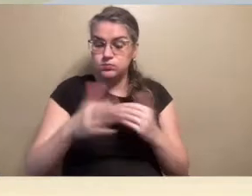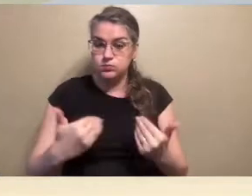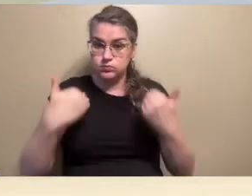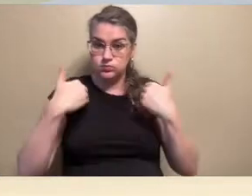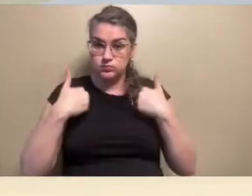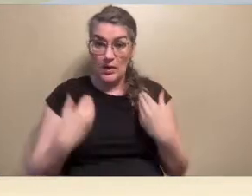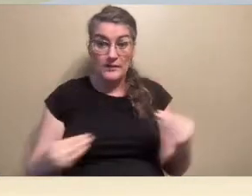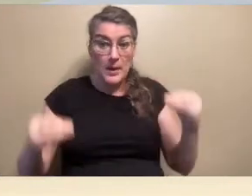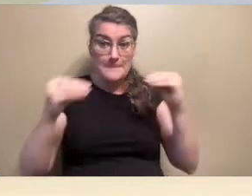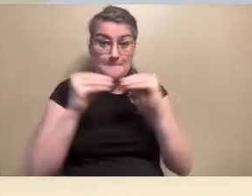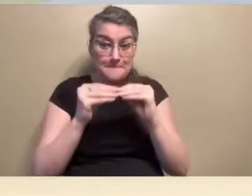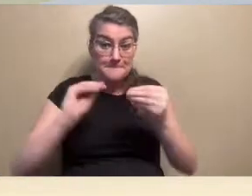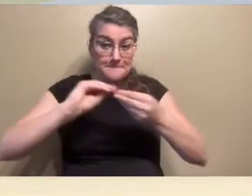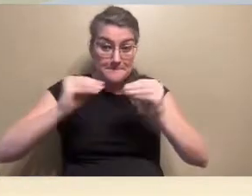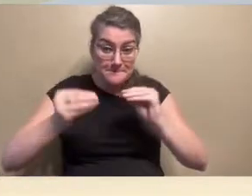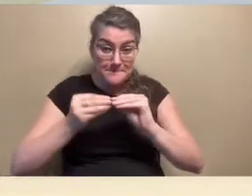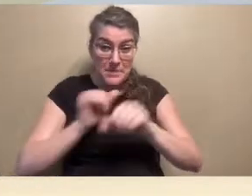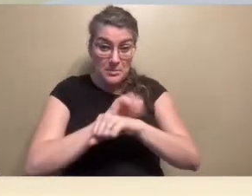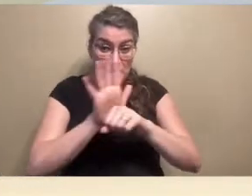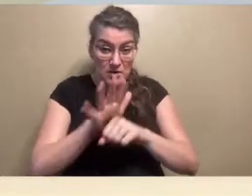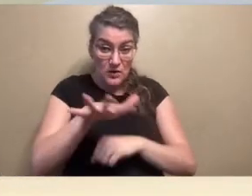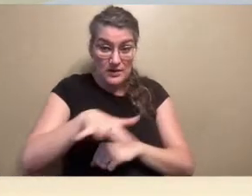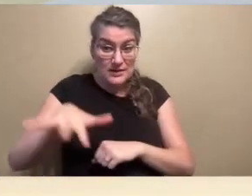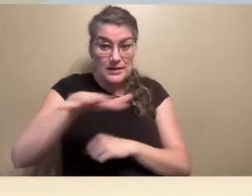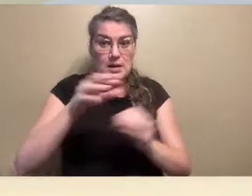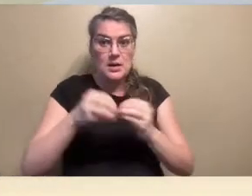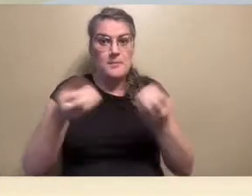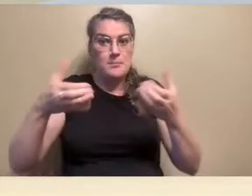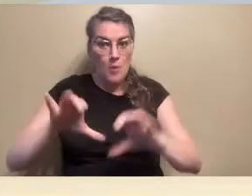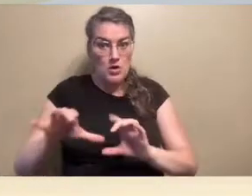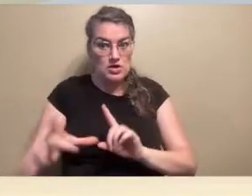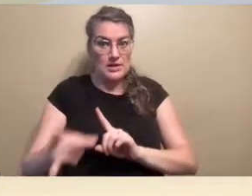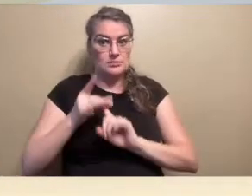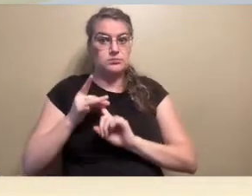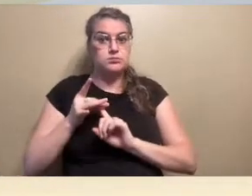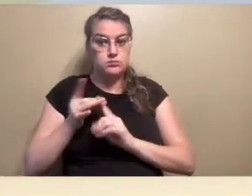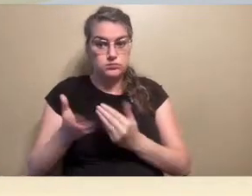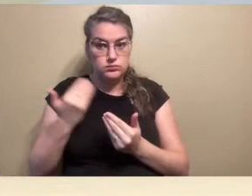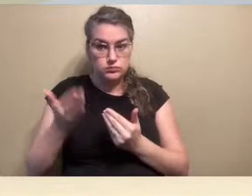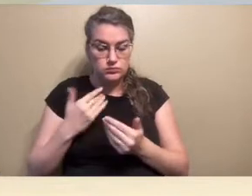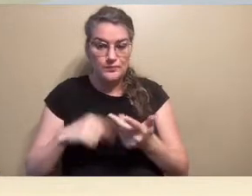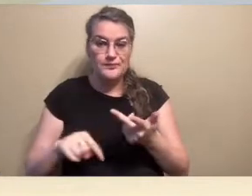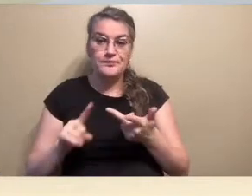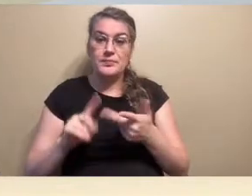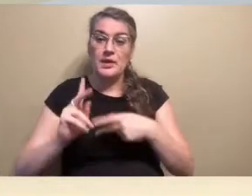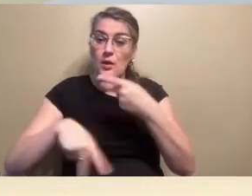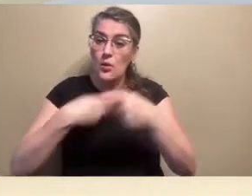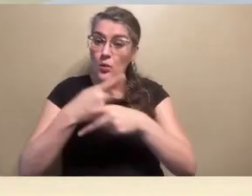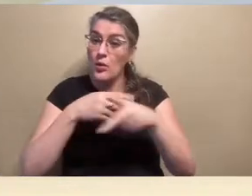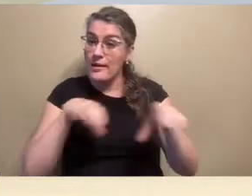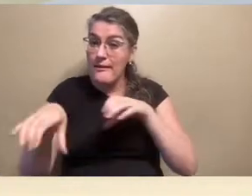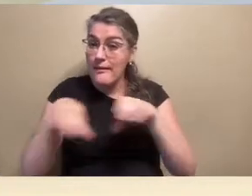community, the higher risk of being exposed and infected. The setting and activity,